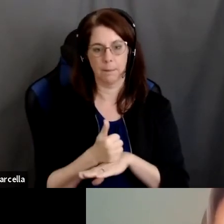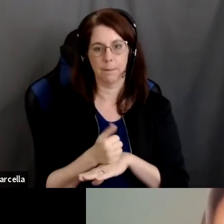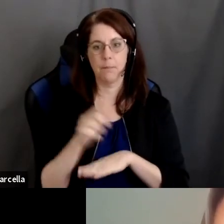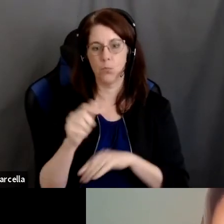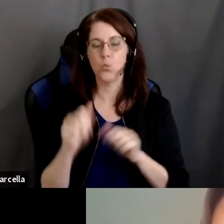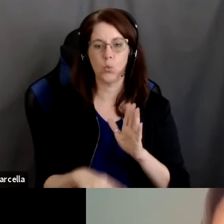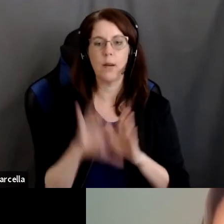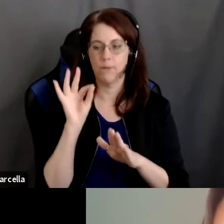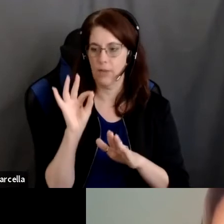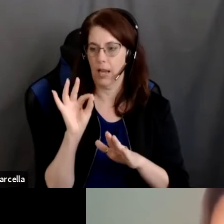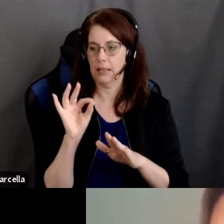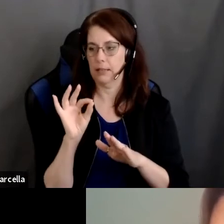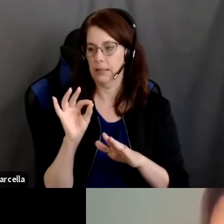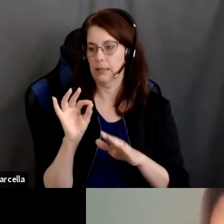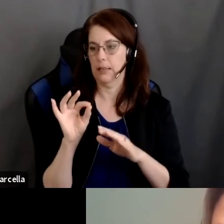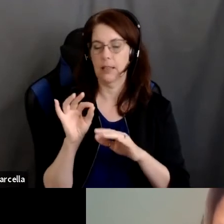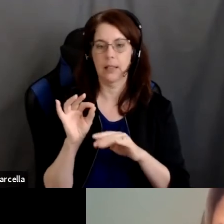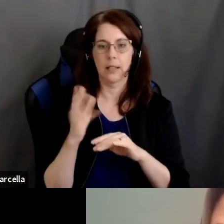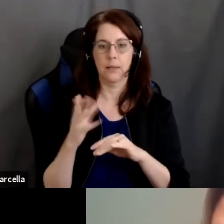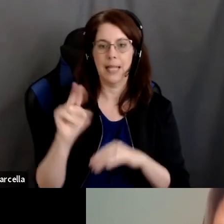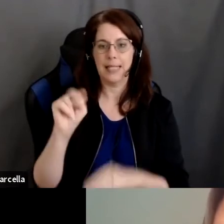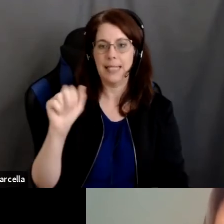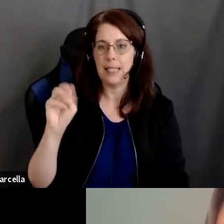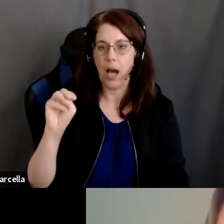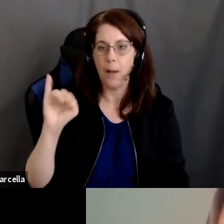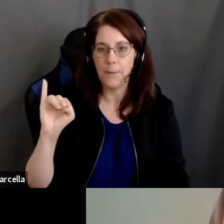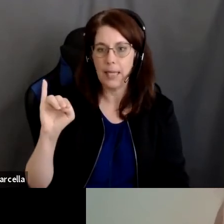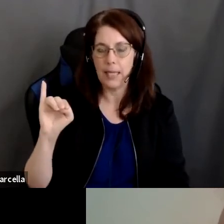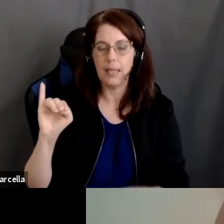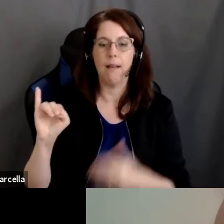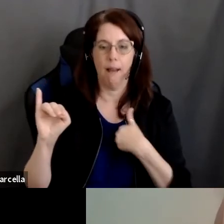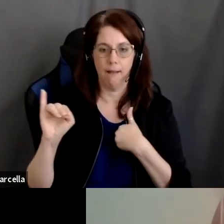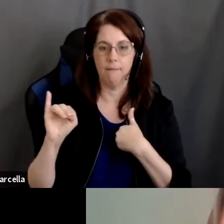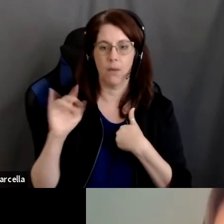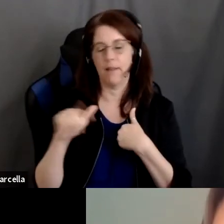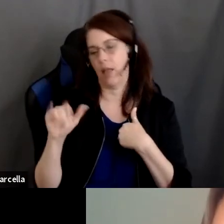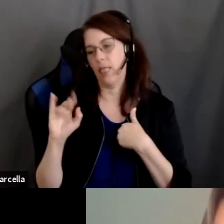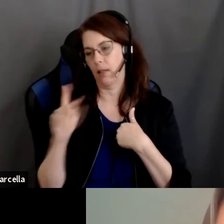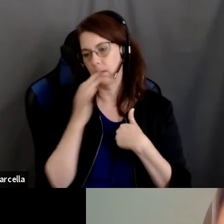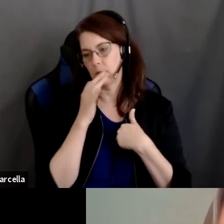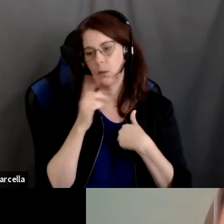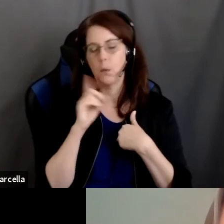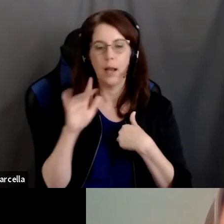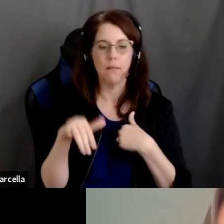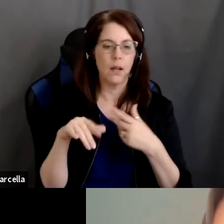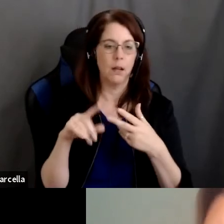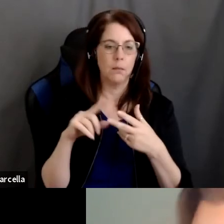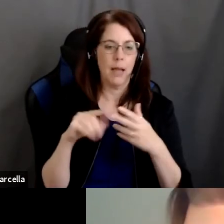find advanced directives on NAMI's website, NAMI, and we've got a link for that coming up.